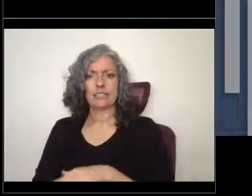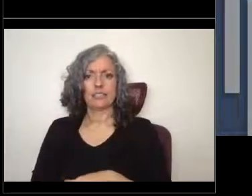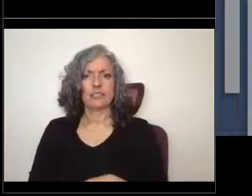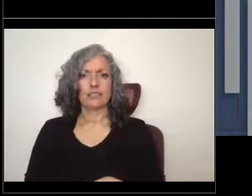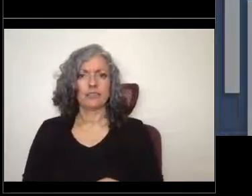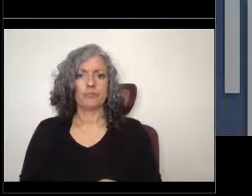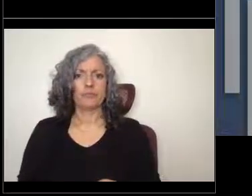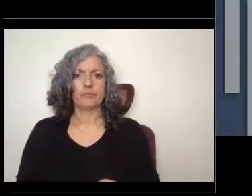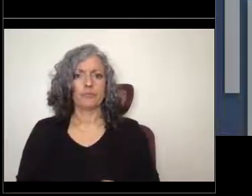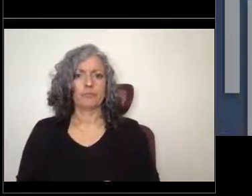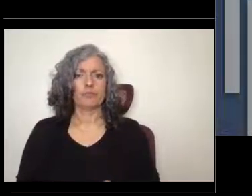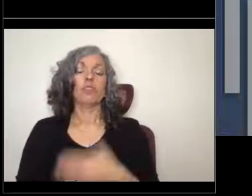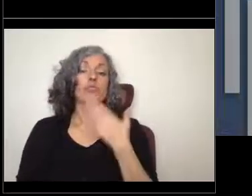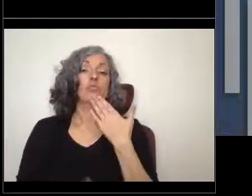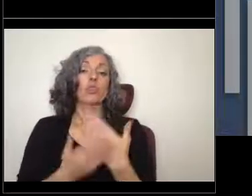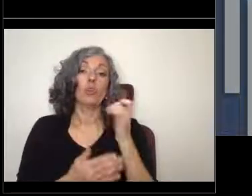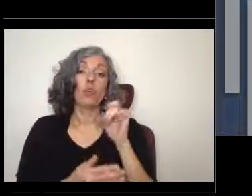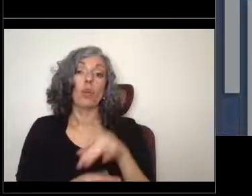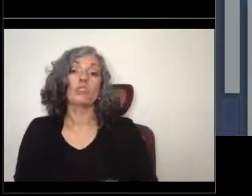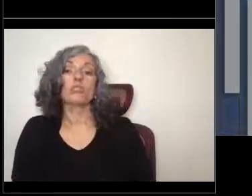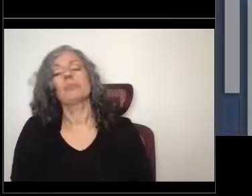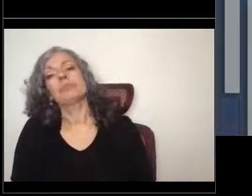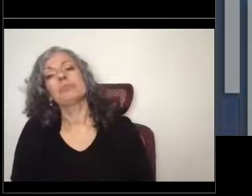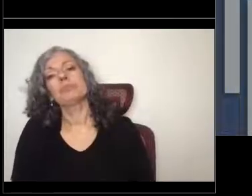Yeah, that's a good question. I